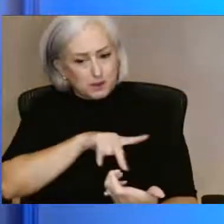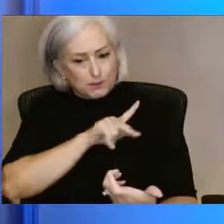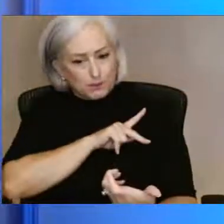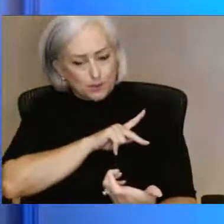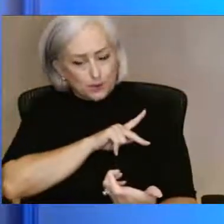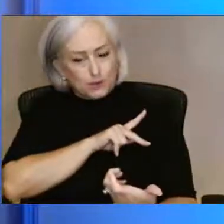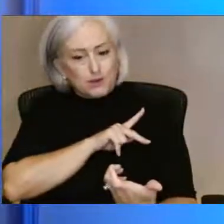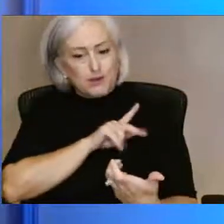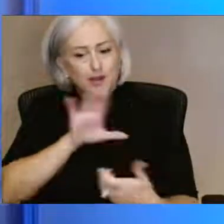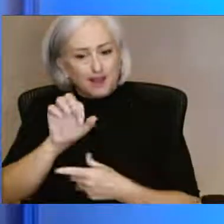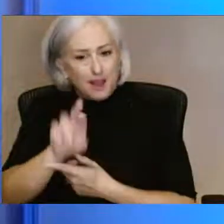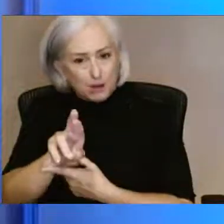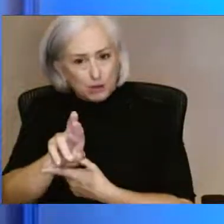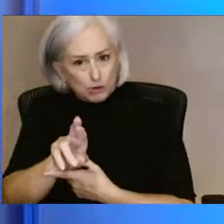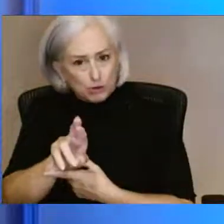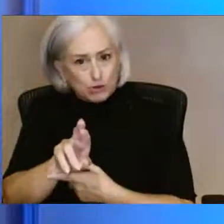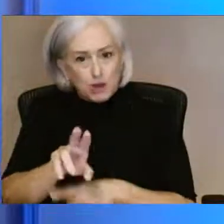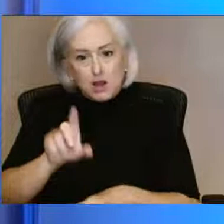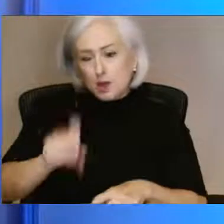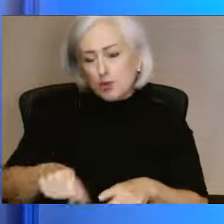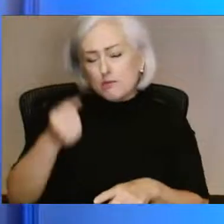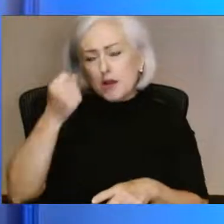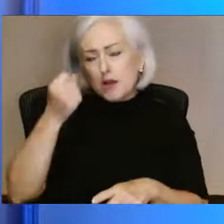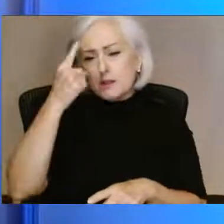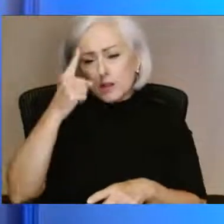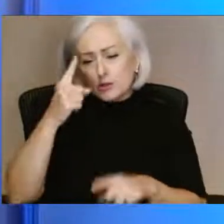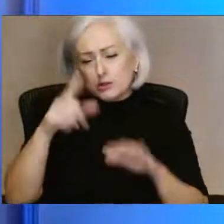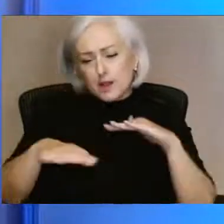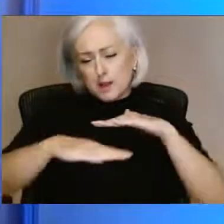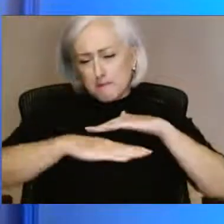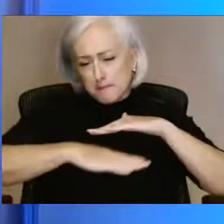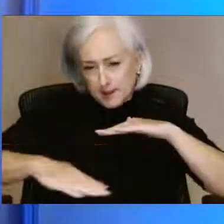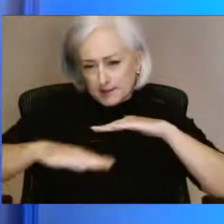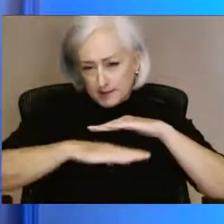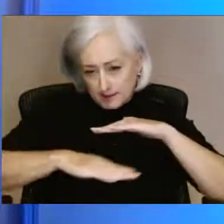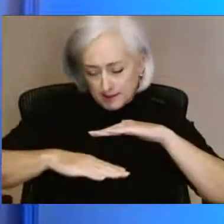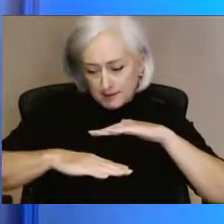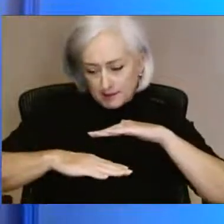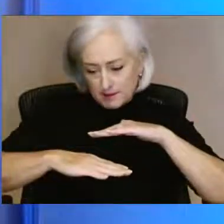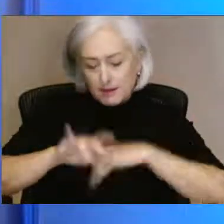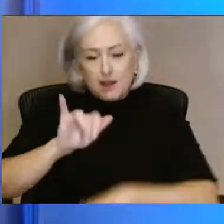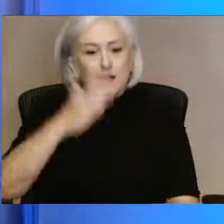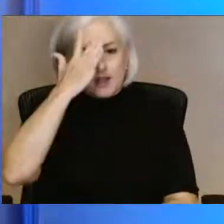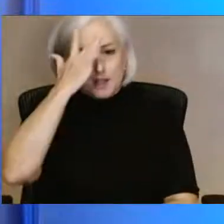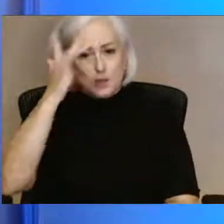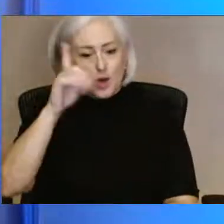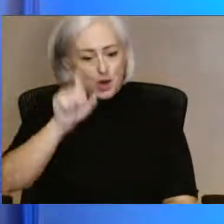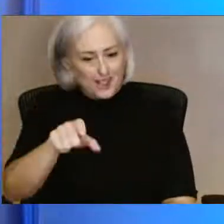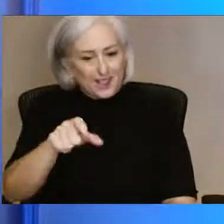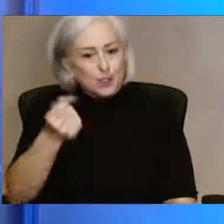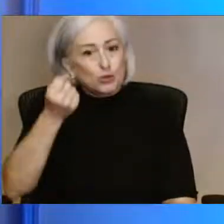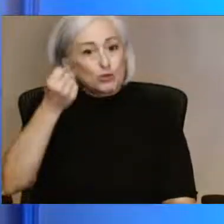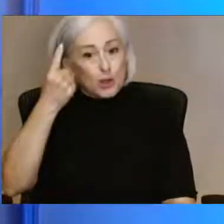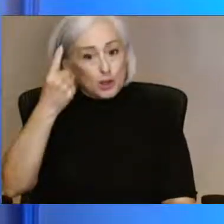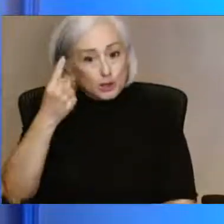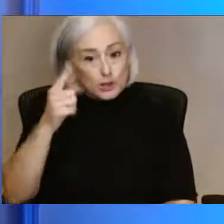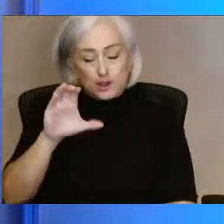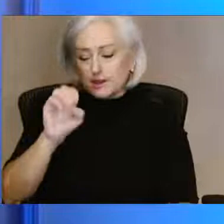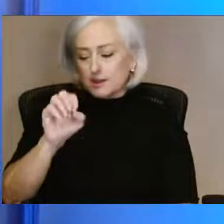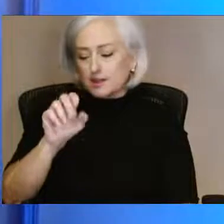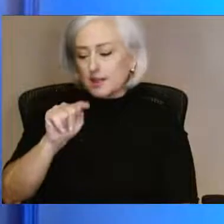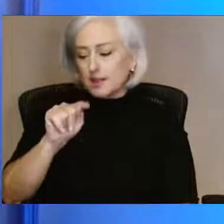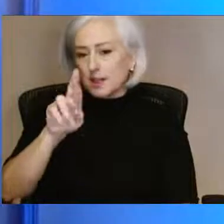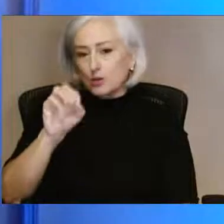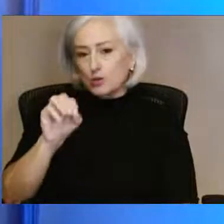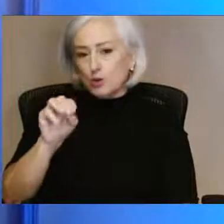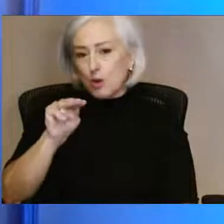to understand the basics. And so that's why we really want to understand these centromere regions. They're not an area that's really